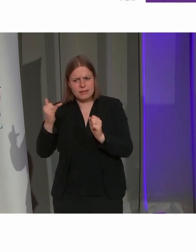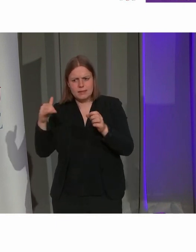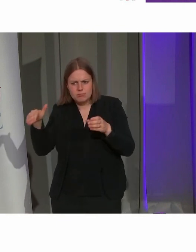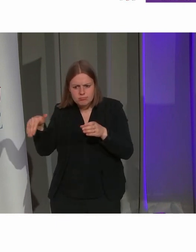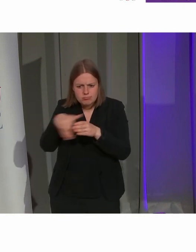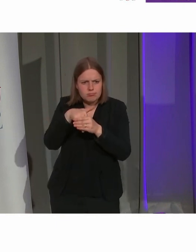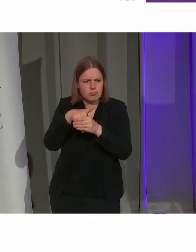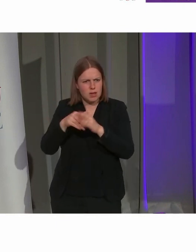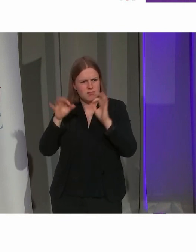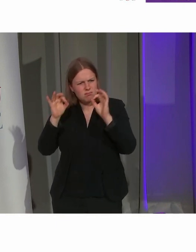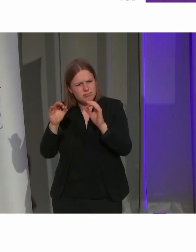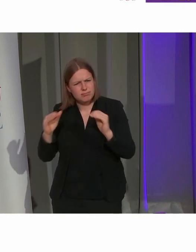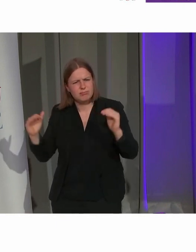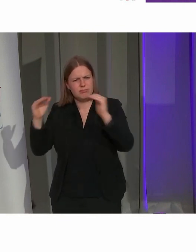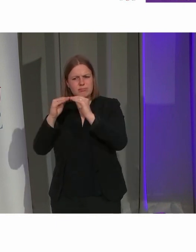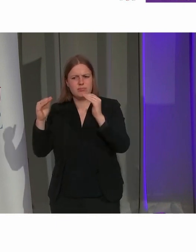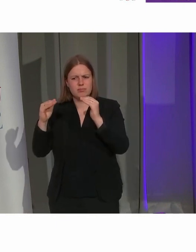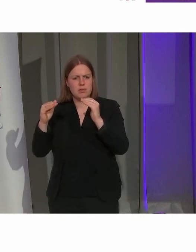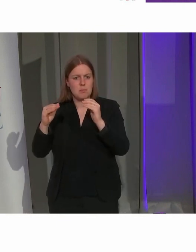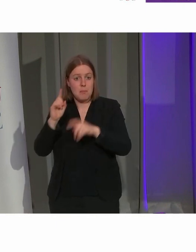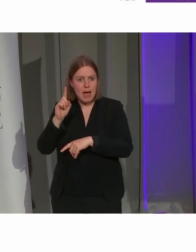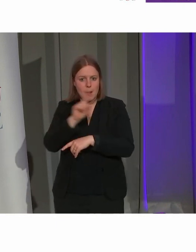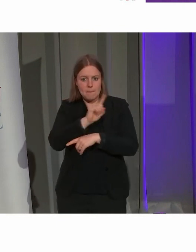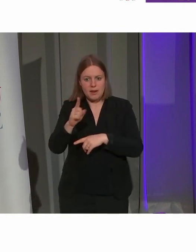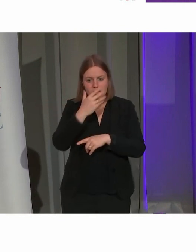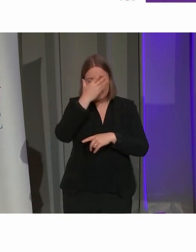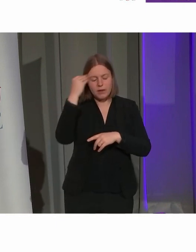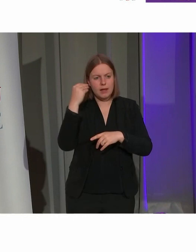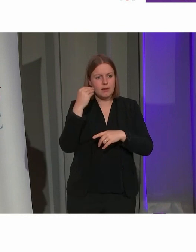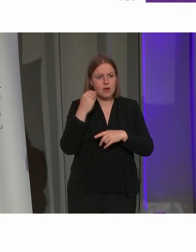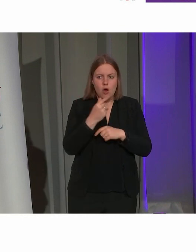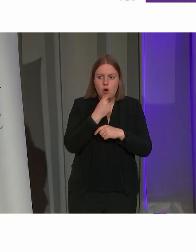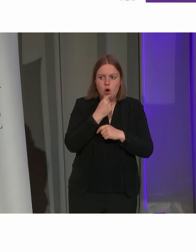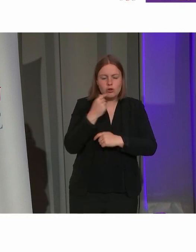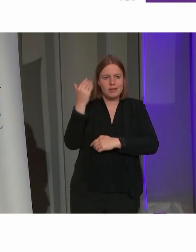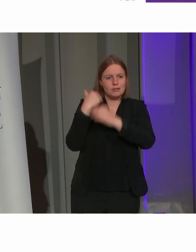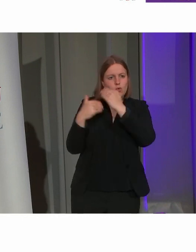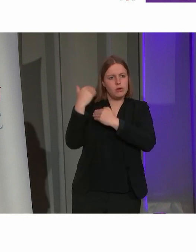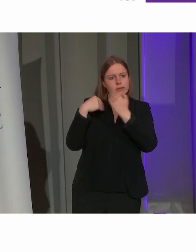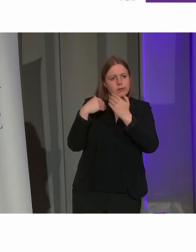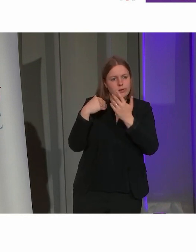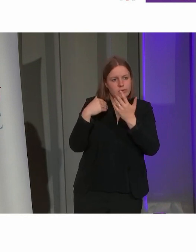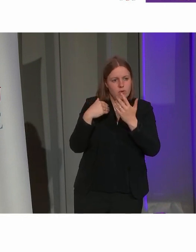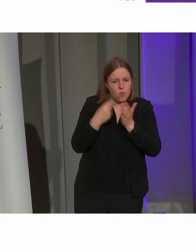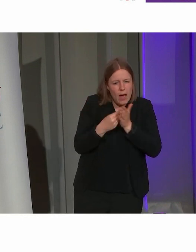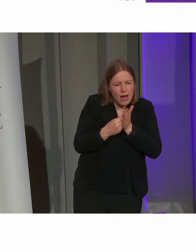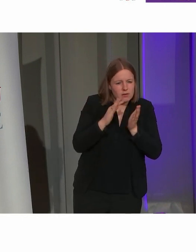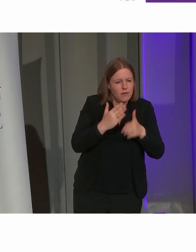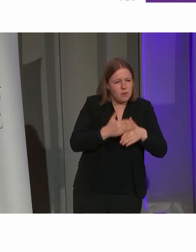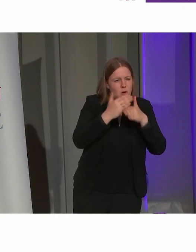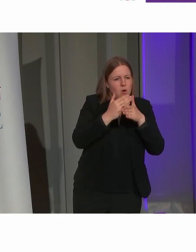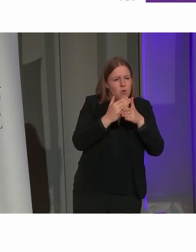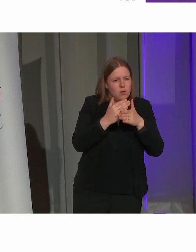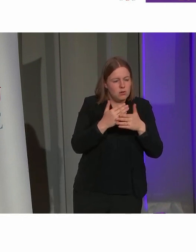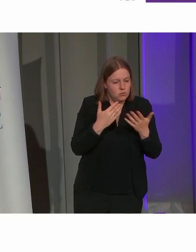equality without undermining the historic fabric of our shared cultural heritage. Thank you.